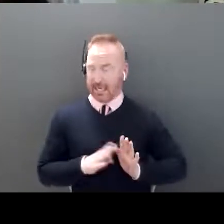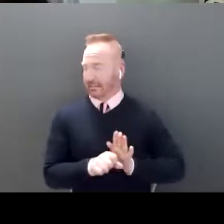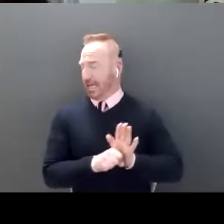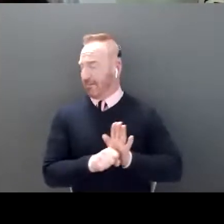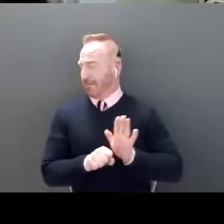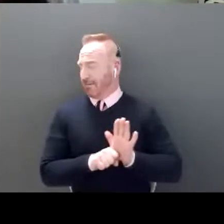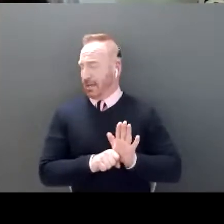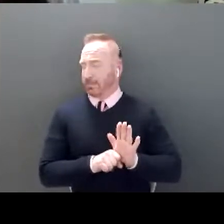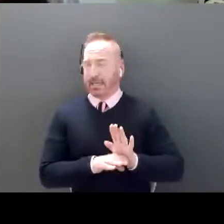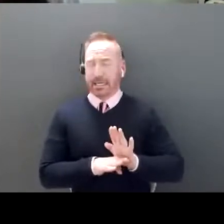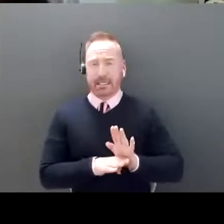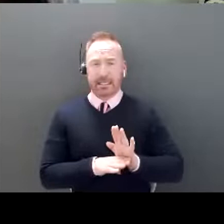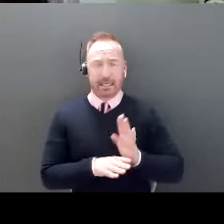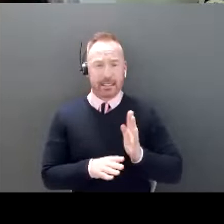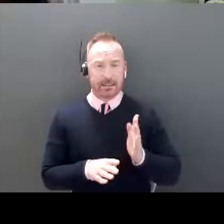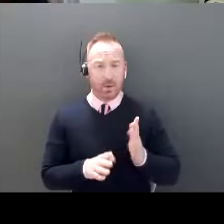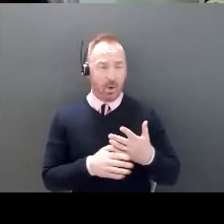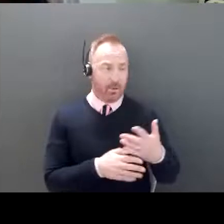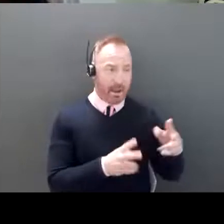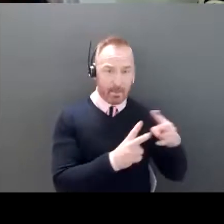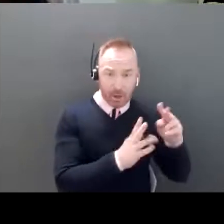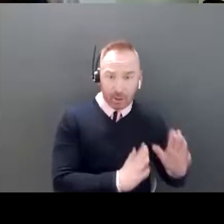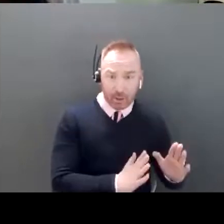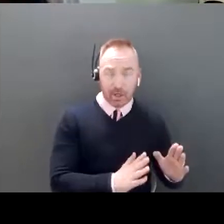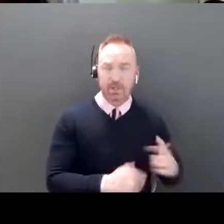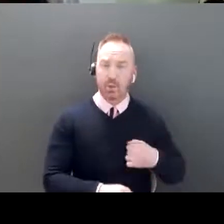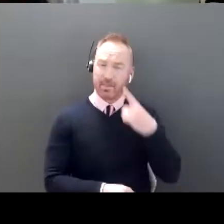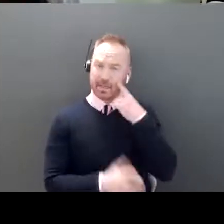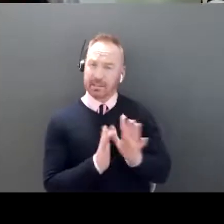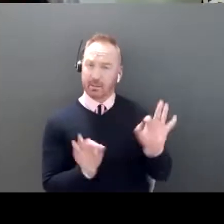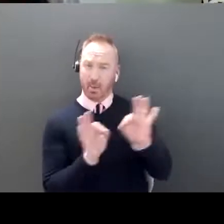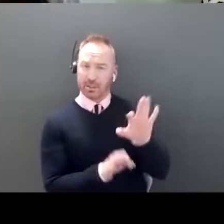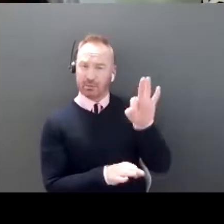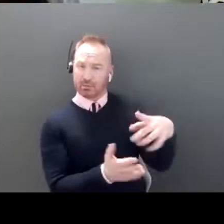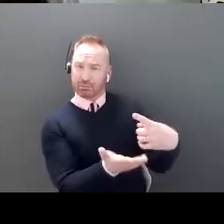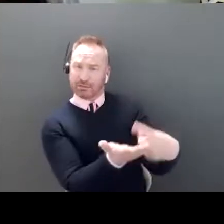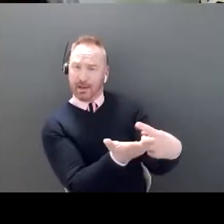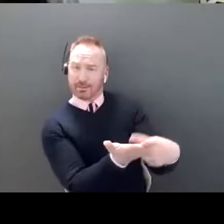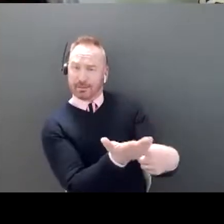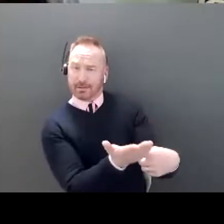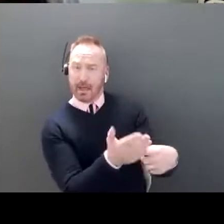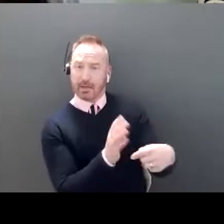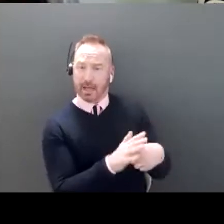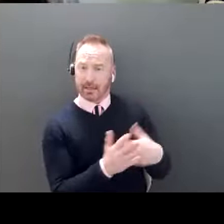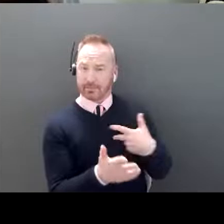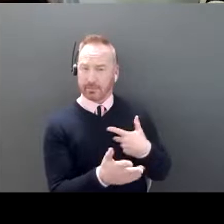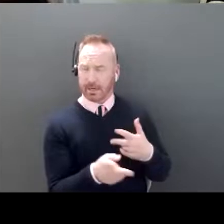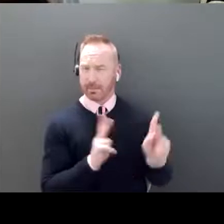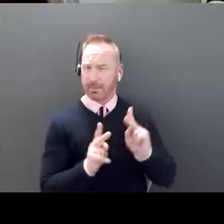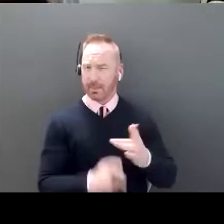for your partner? So I would put it on the table. I think it's important to address, but people are hesitant to do